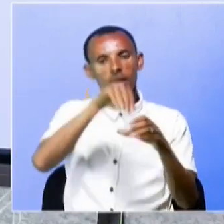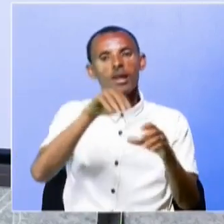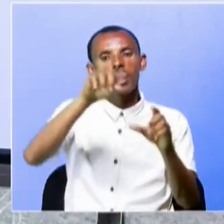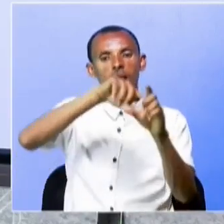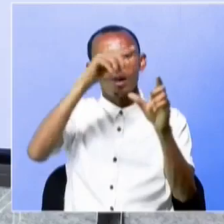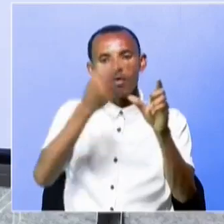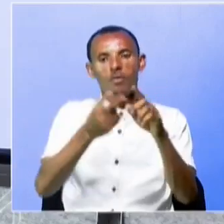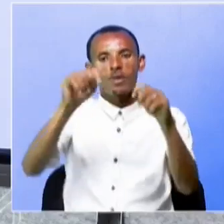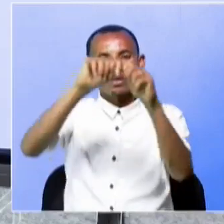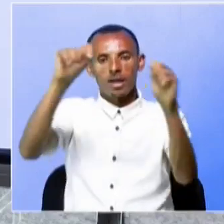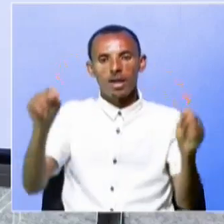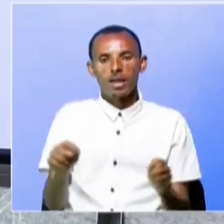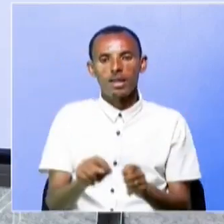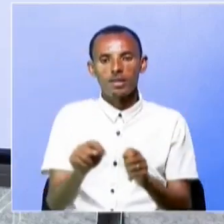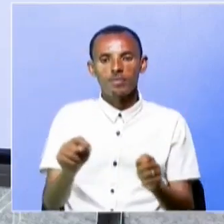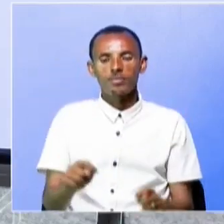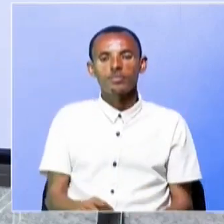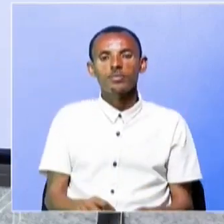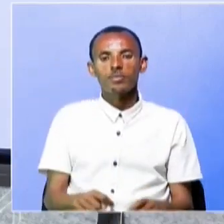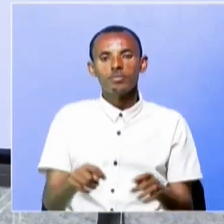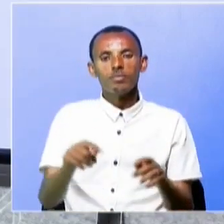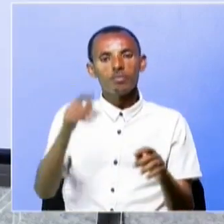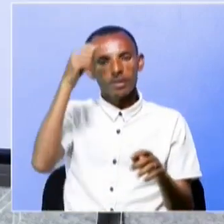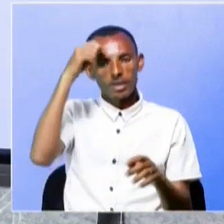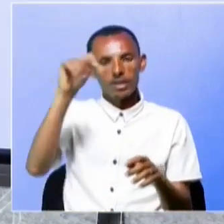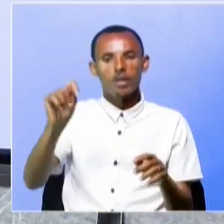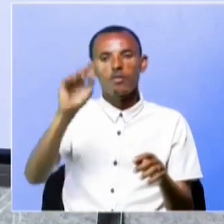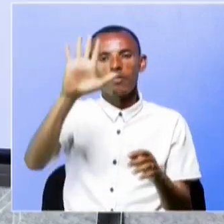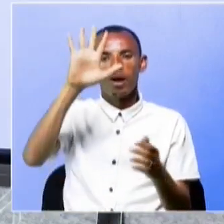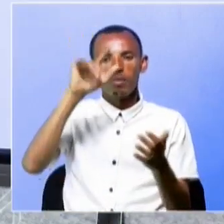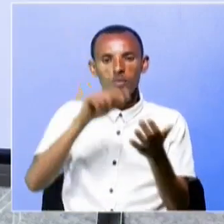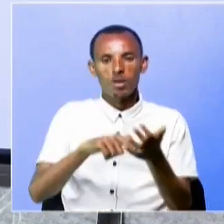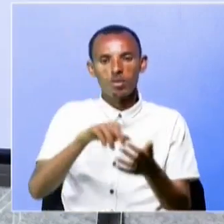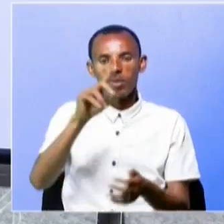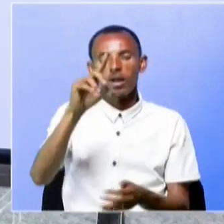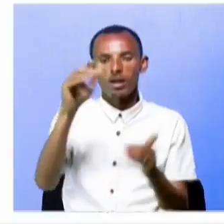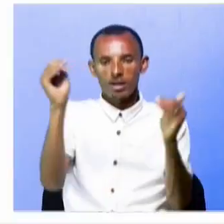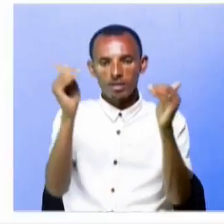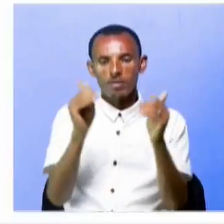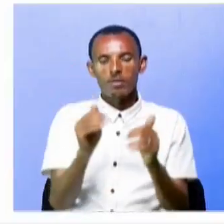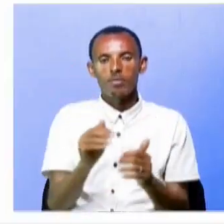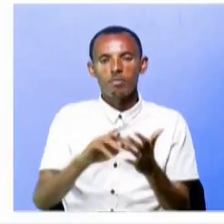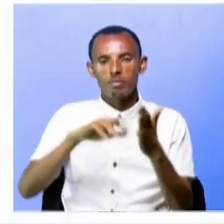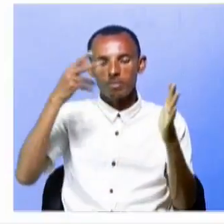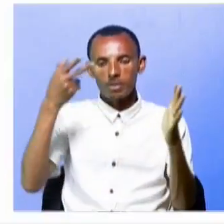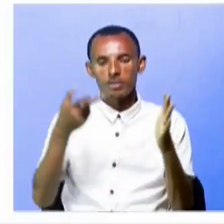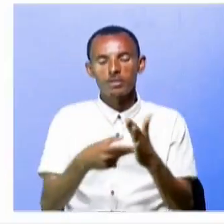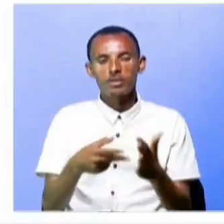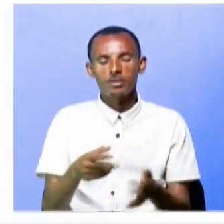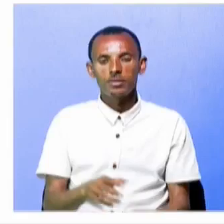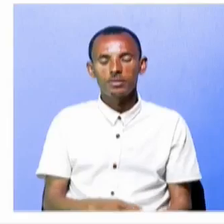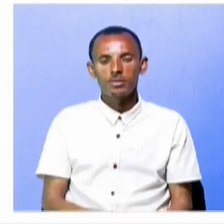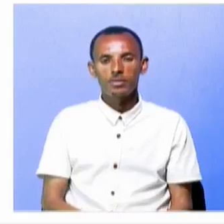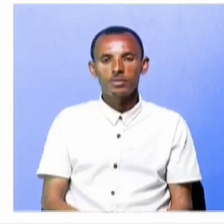of a triangle, okay? Theorem 5.1 is,